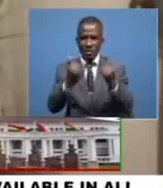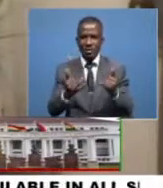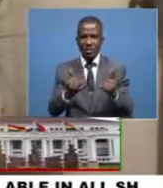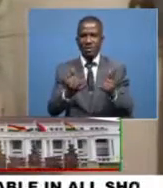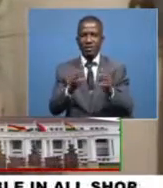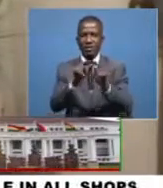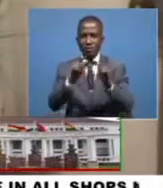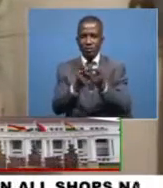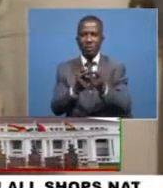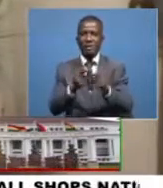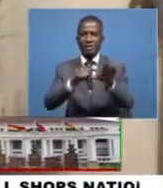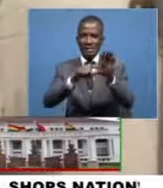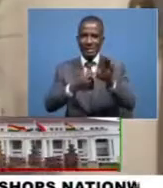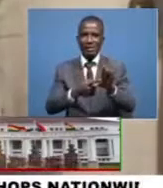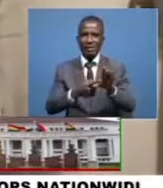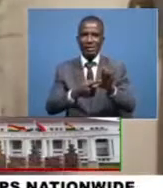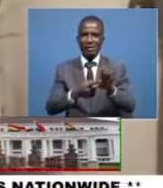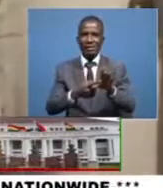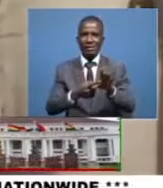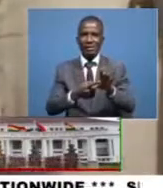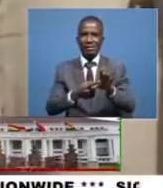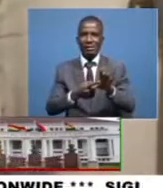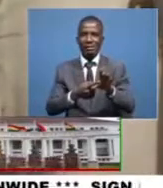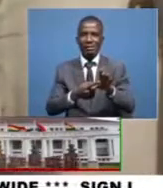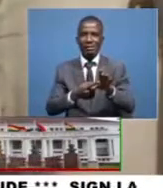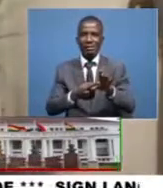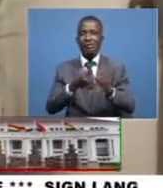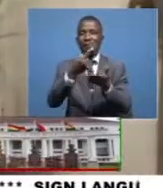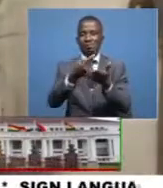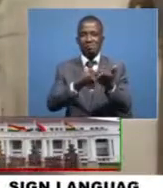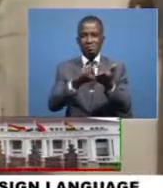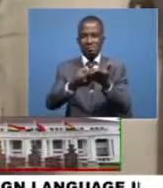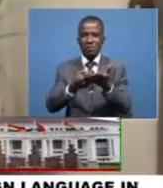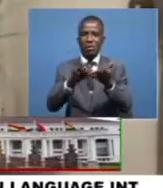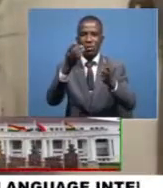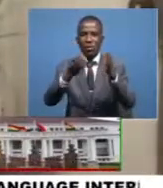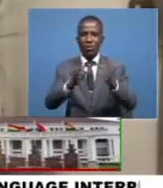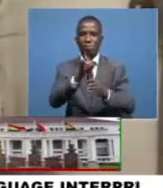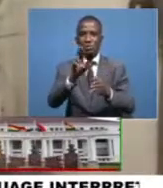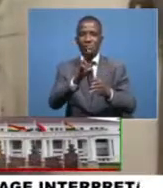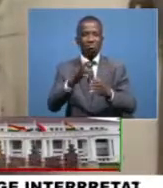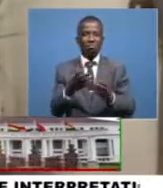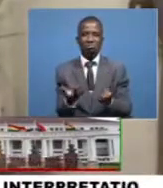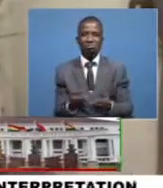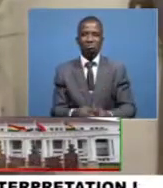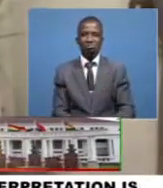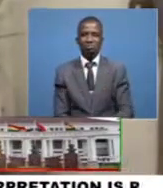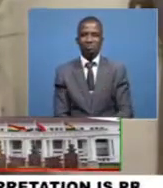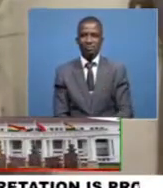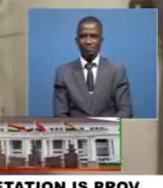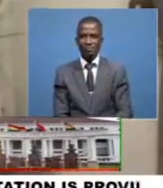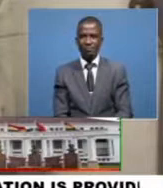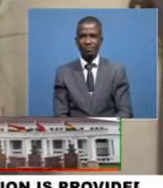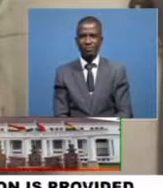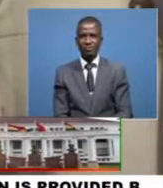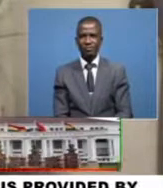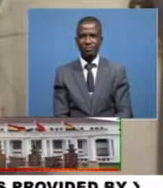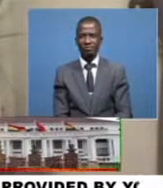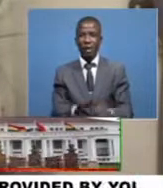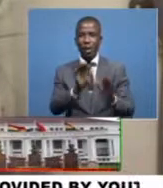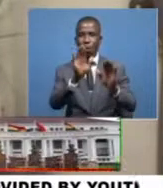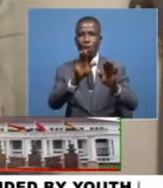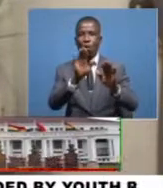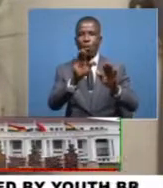petitioner opened their case. So that is the evidence before the court right now. Okay, just give me about 2 or